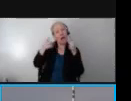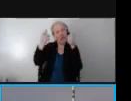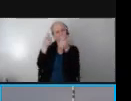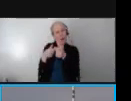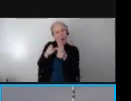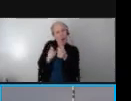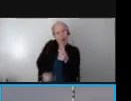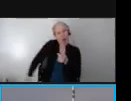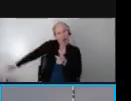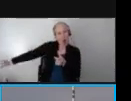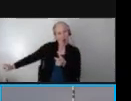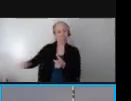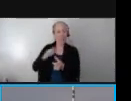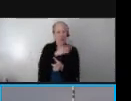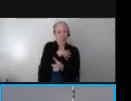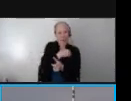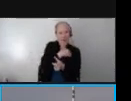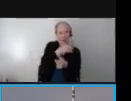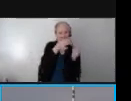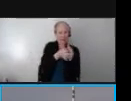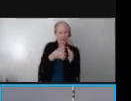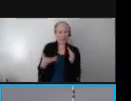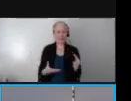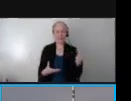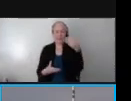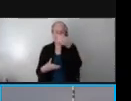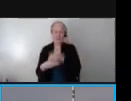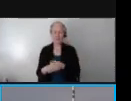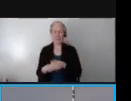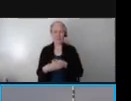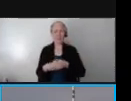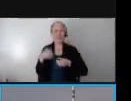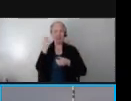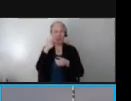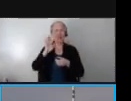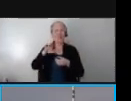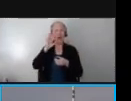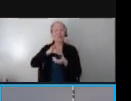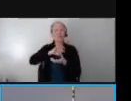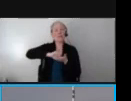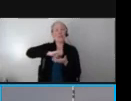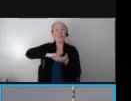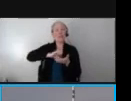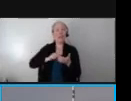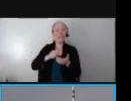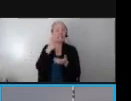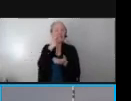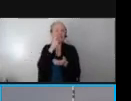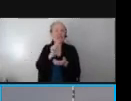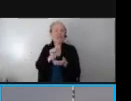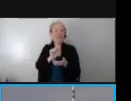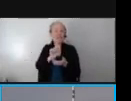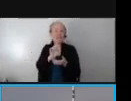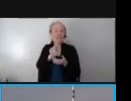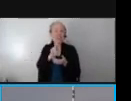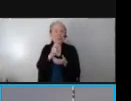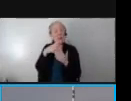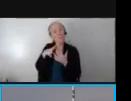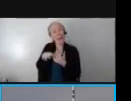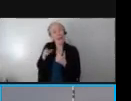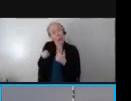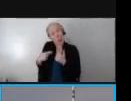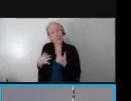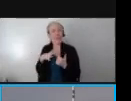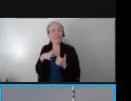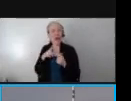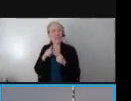the toilet doesn't do well is filter out tissue products. Blood is fine, but just not tissue. And so there are plenty of